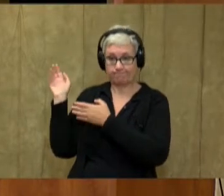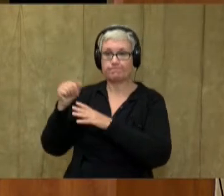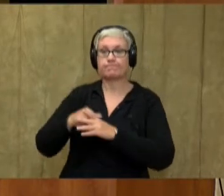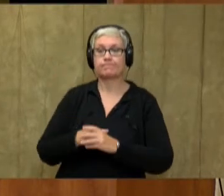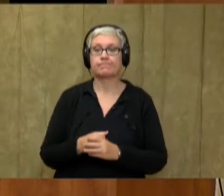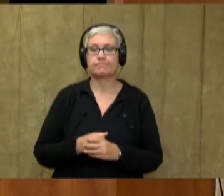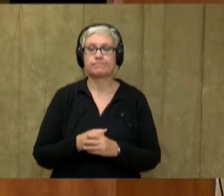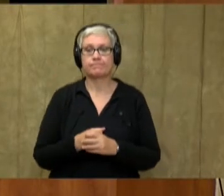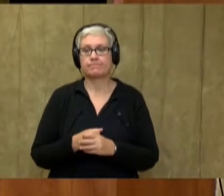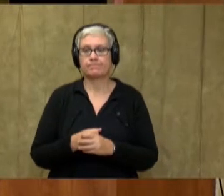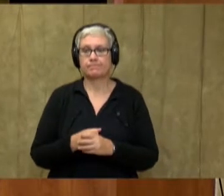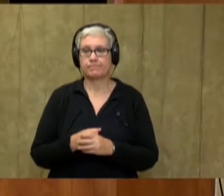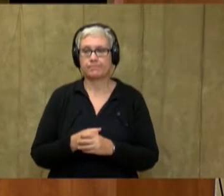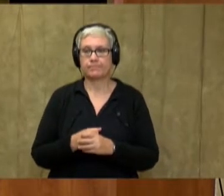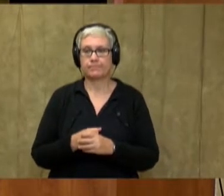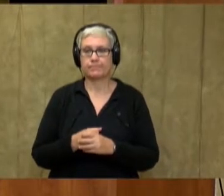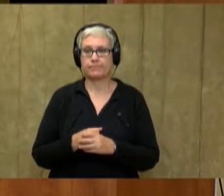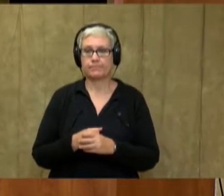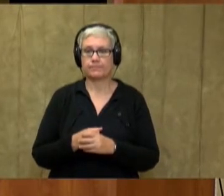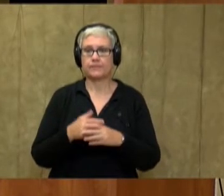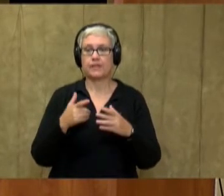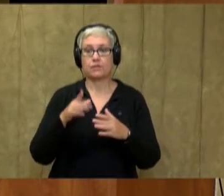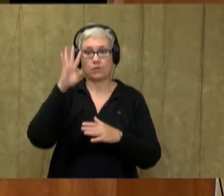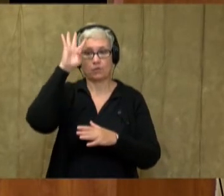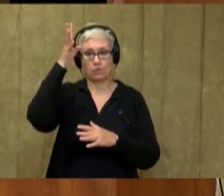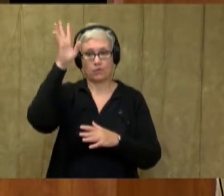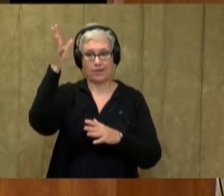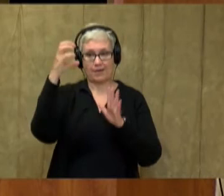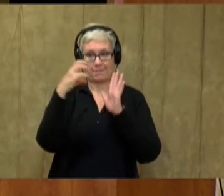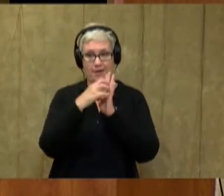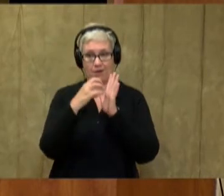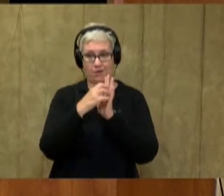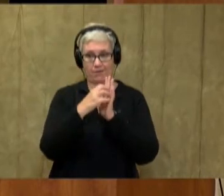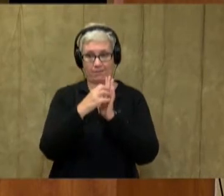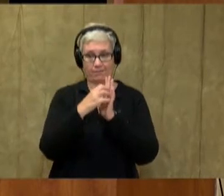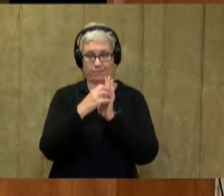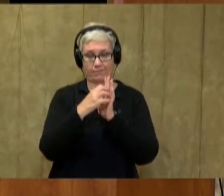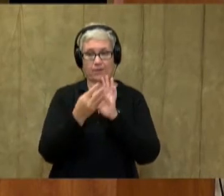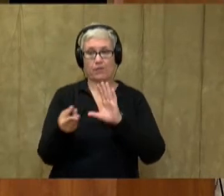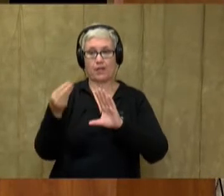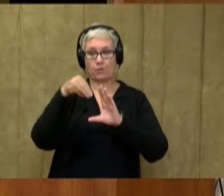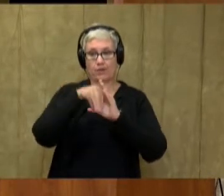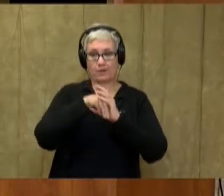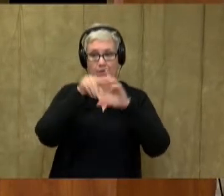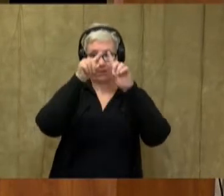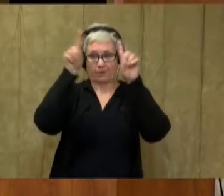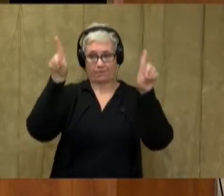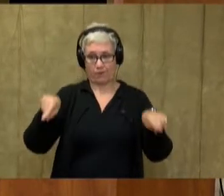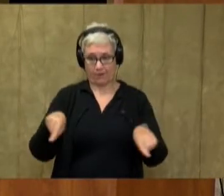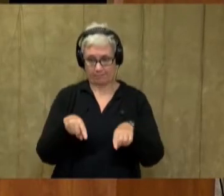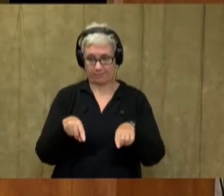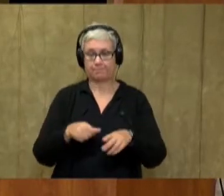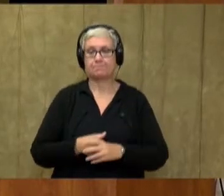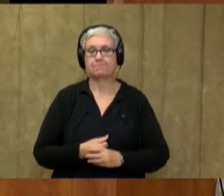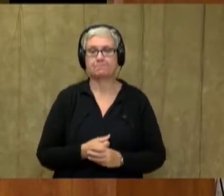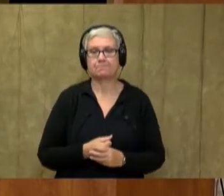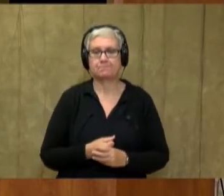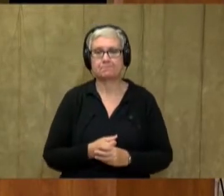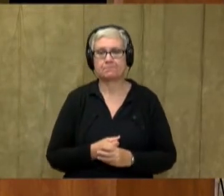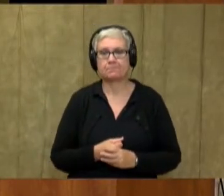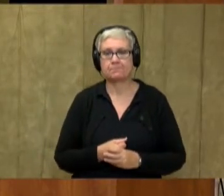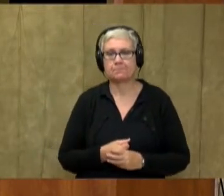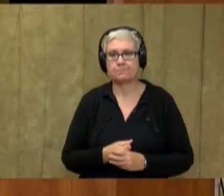right? And we're going to create a paragraph that will include all of these things.